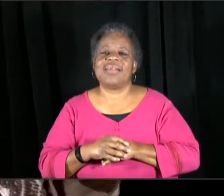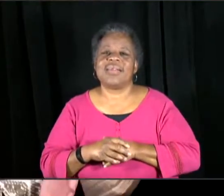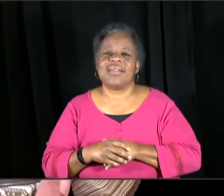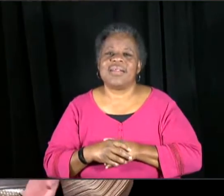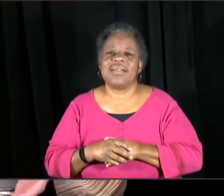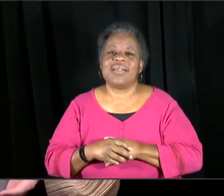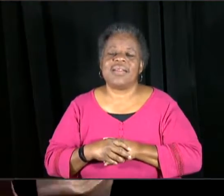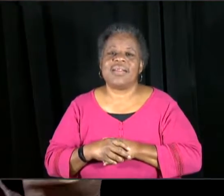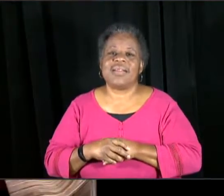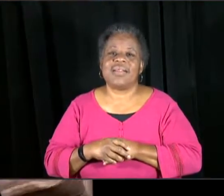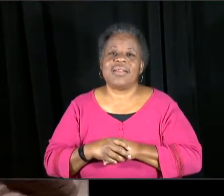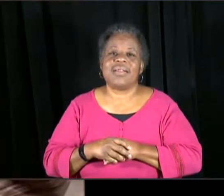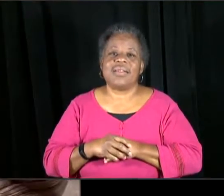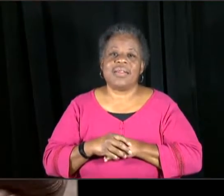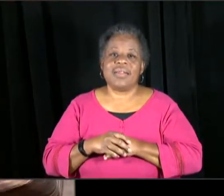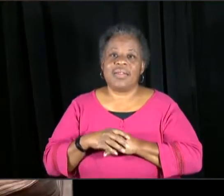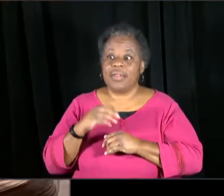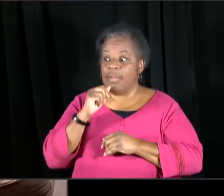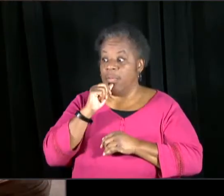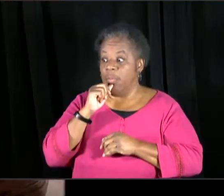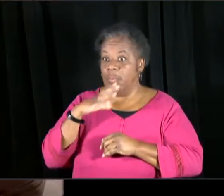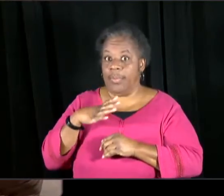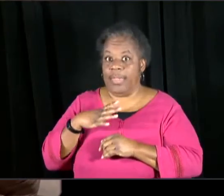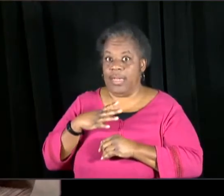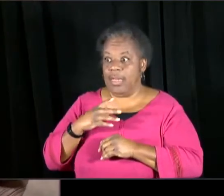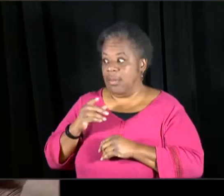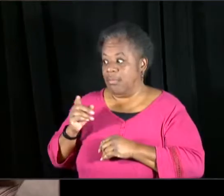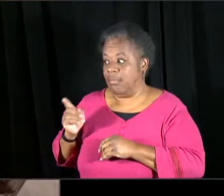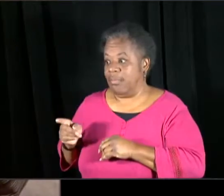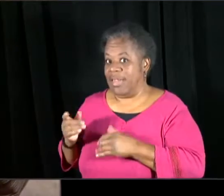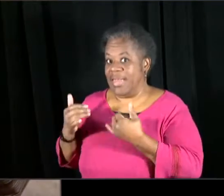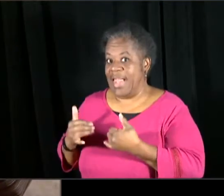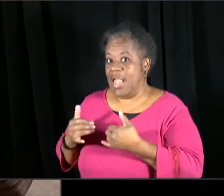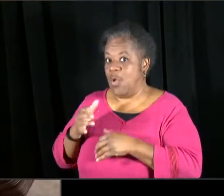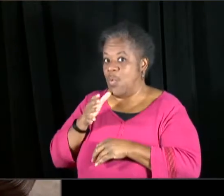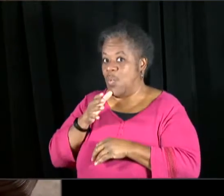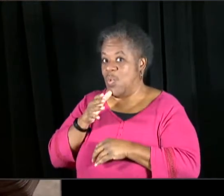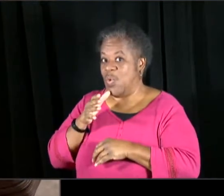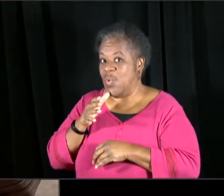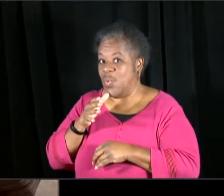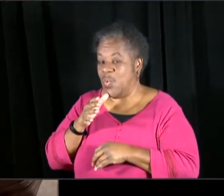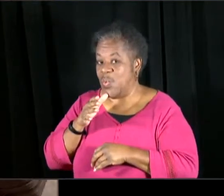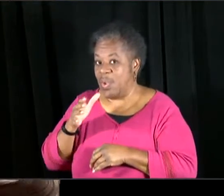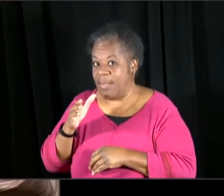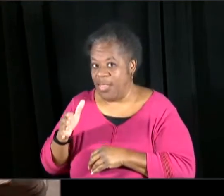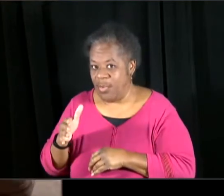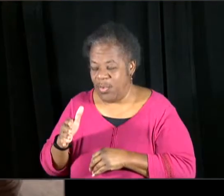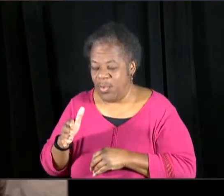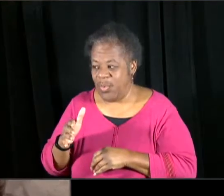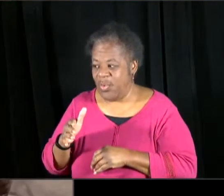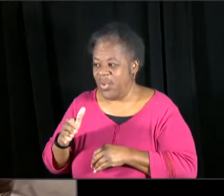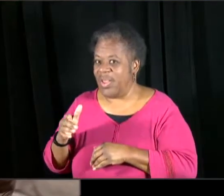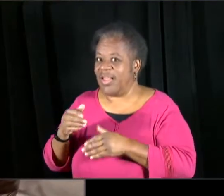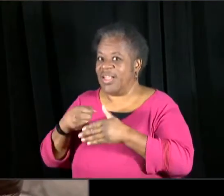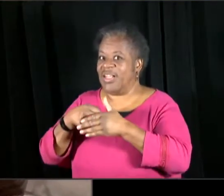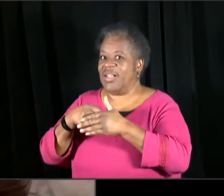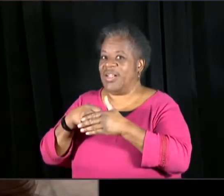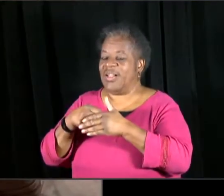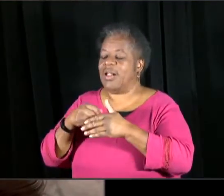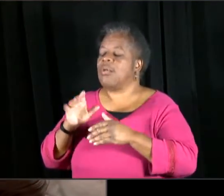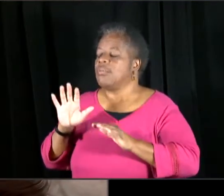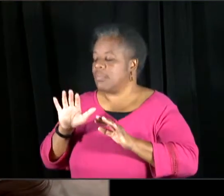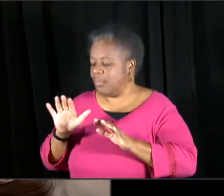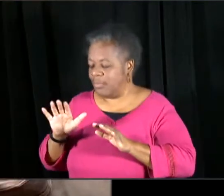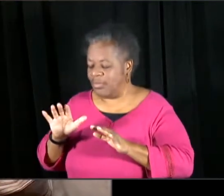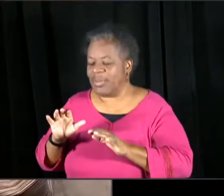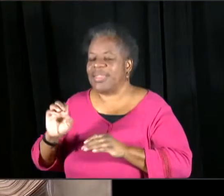And so a woman old enough to be a grandmother bears a child. And her husband, the priest,